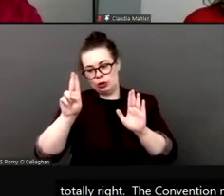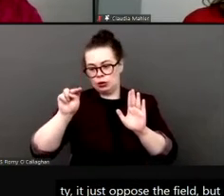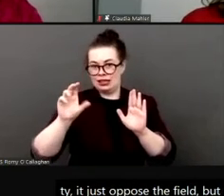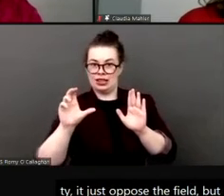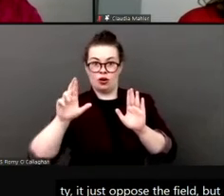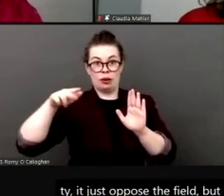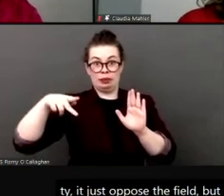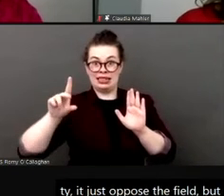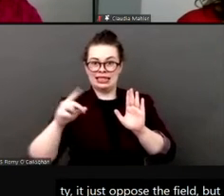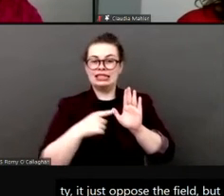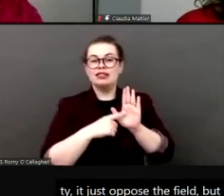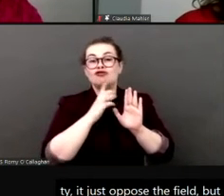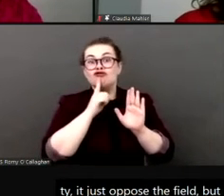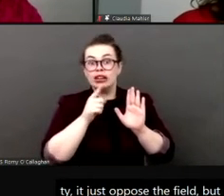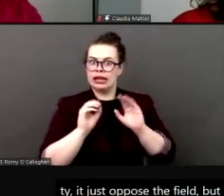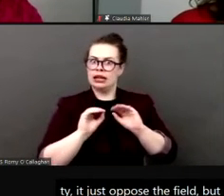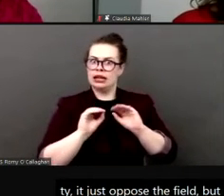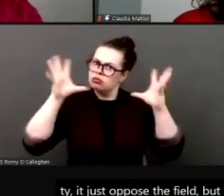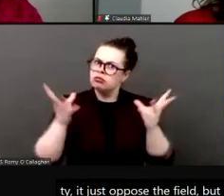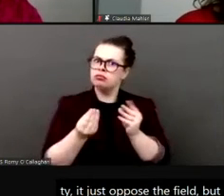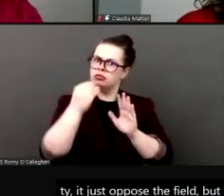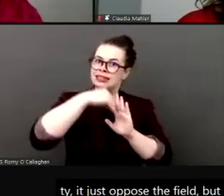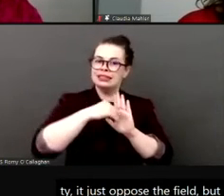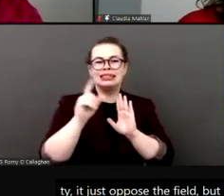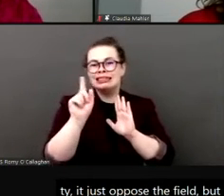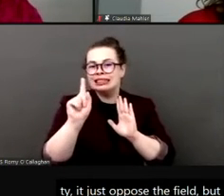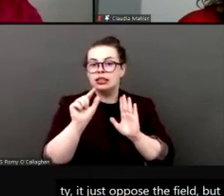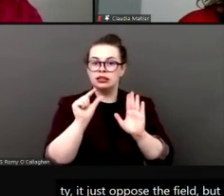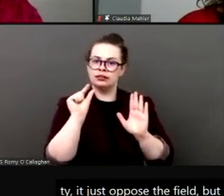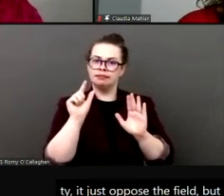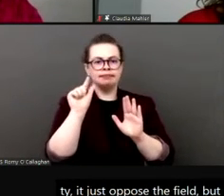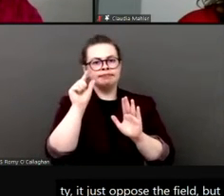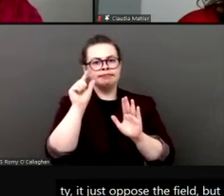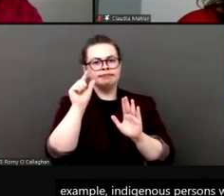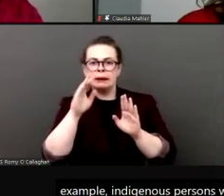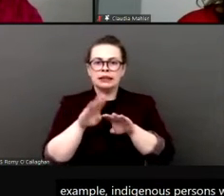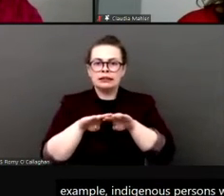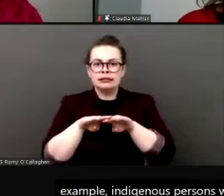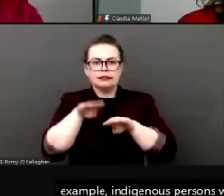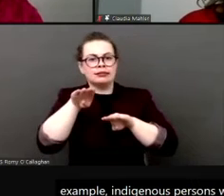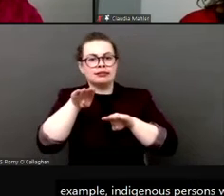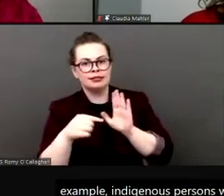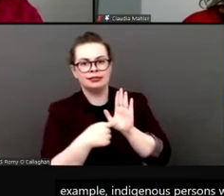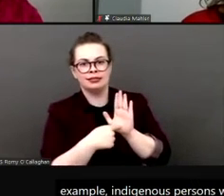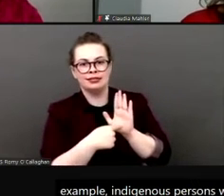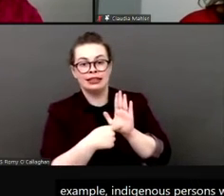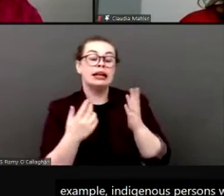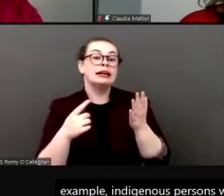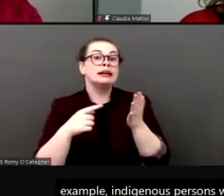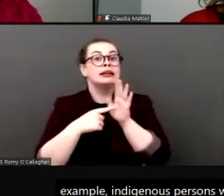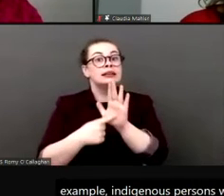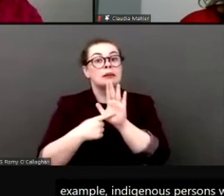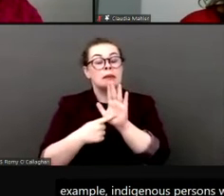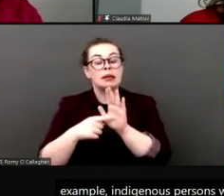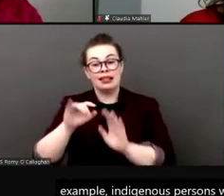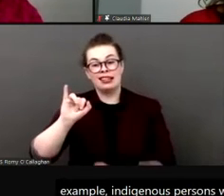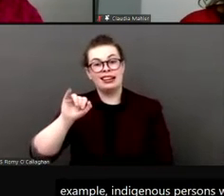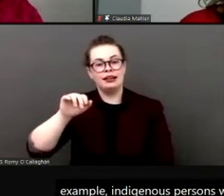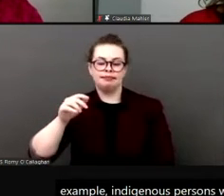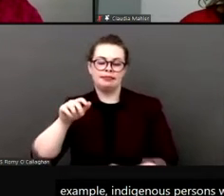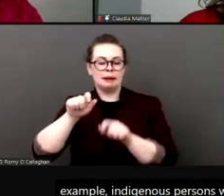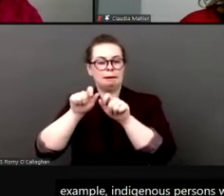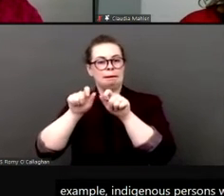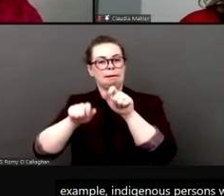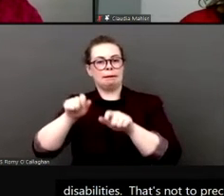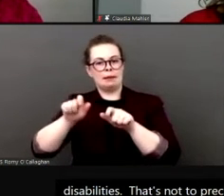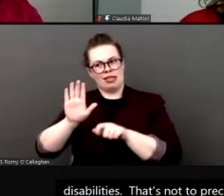with disabilities or older persons with disabilities. That's not to preclude the committee developing that jurisprudence. which